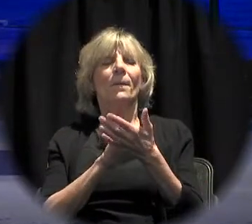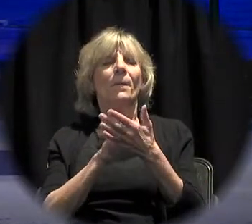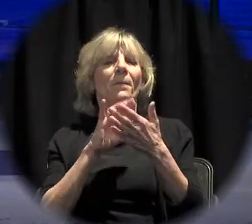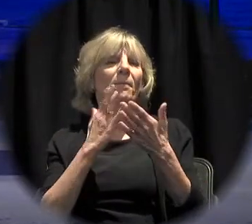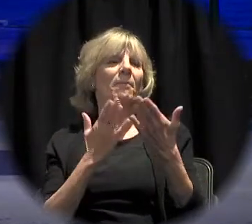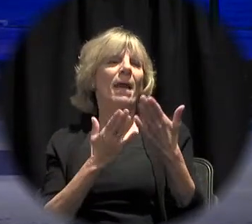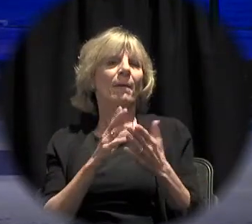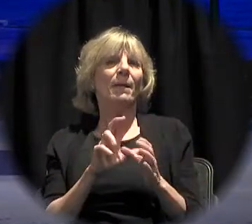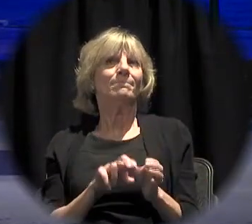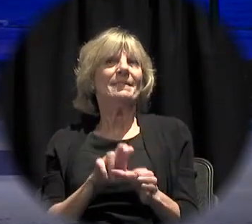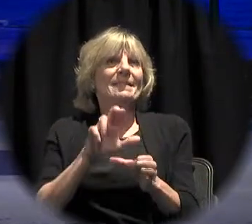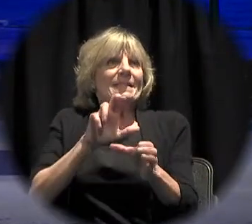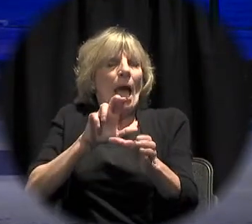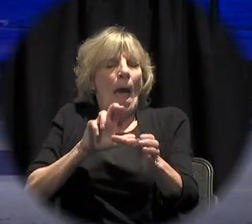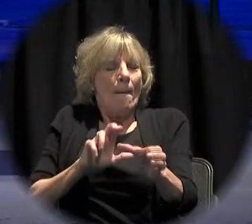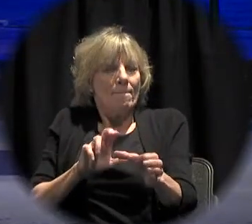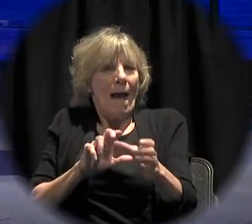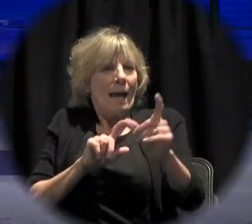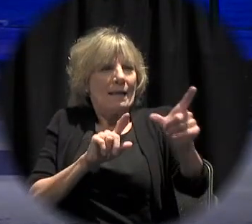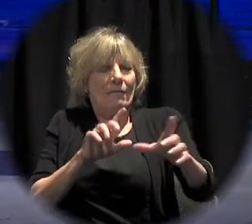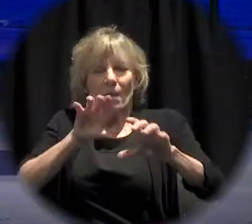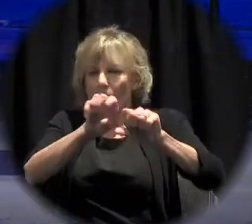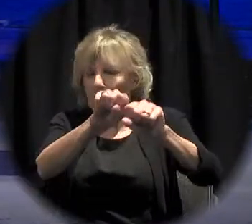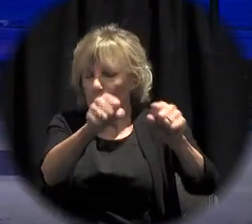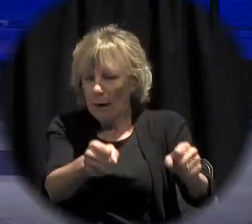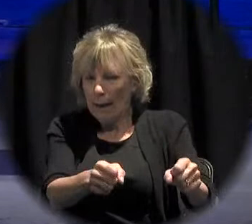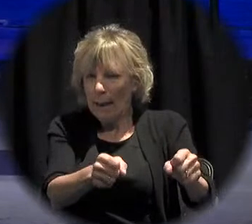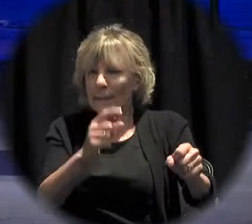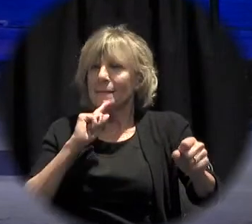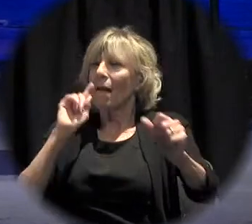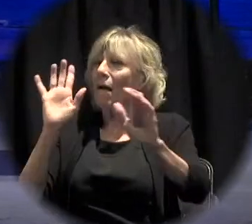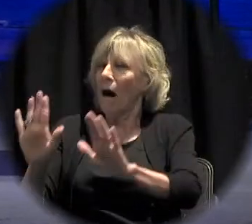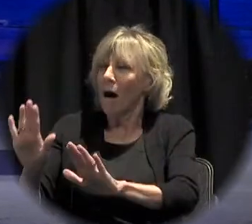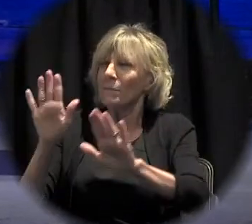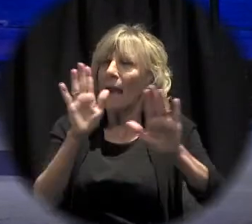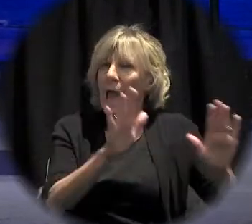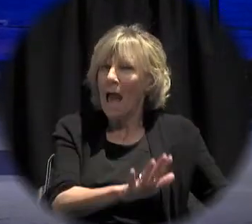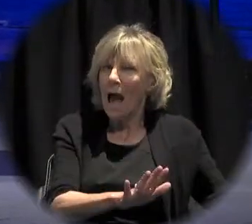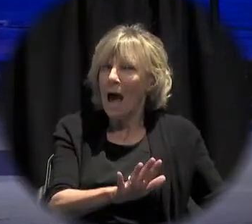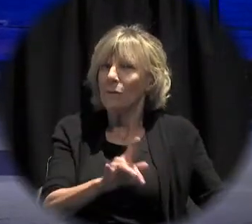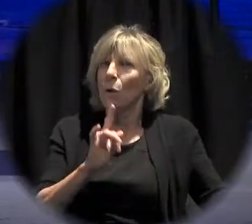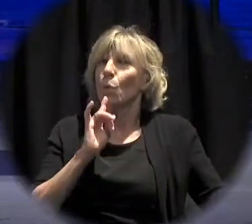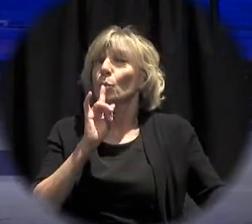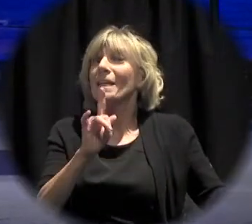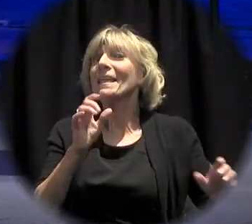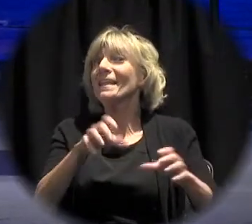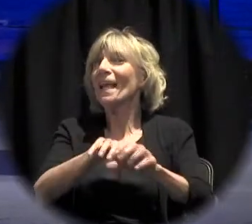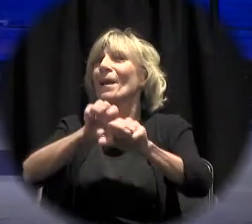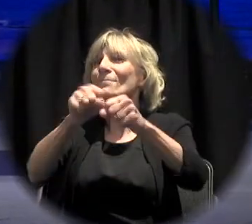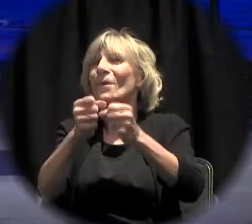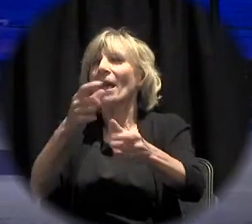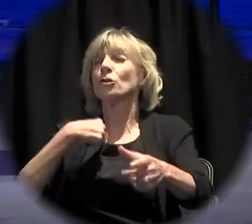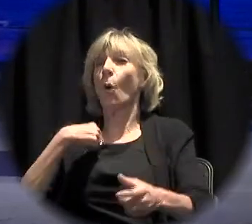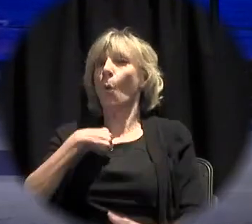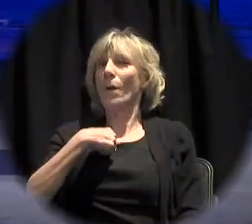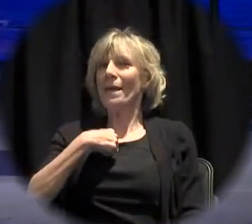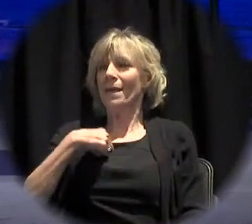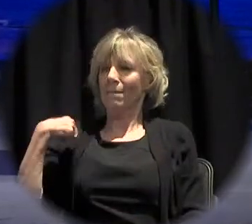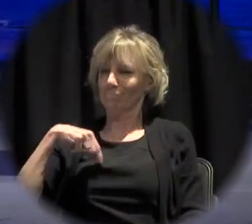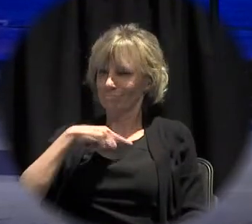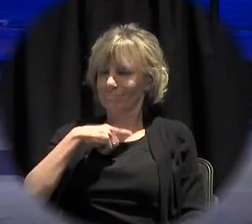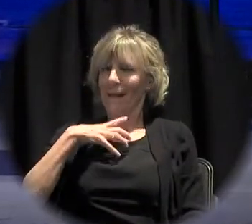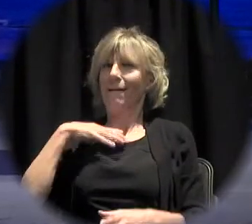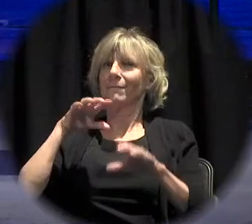to step back, give them a break so that they can calm down, but really take a break so that we can calm down. Talk to the Lord. God, fill me with your